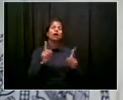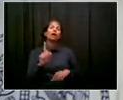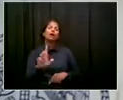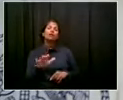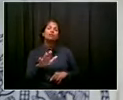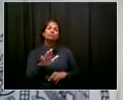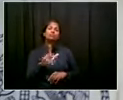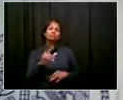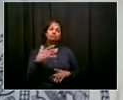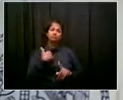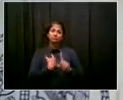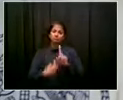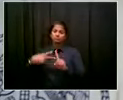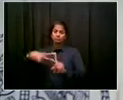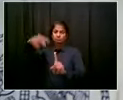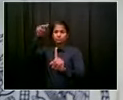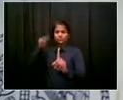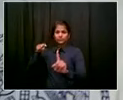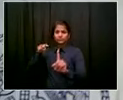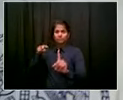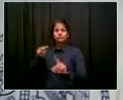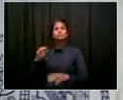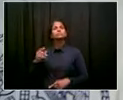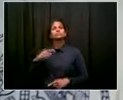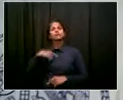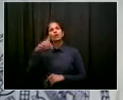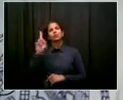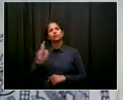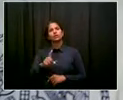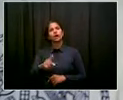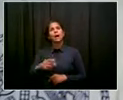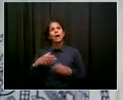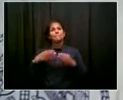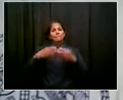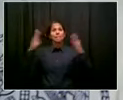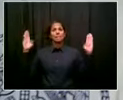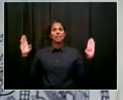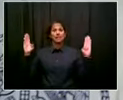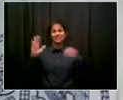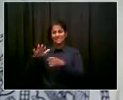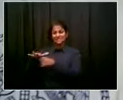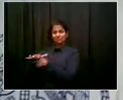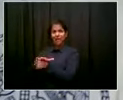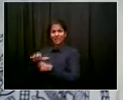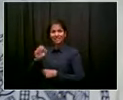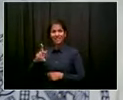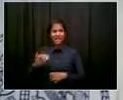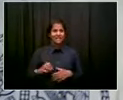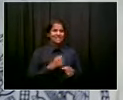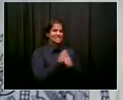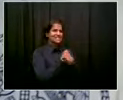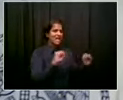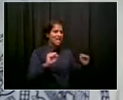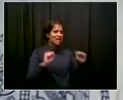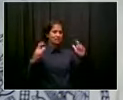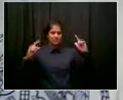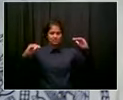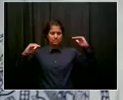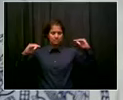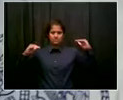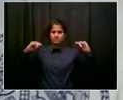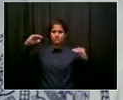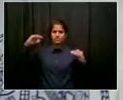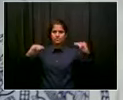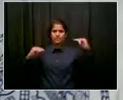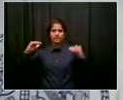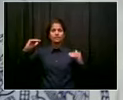appreciate your saying the public square and what is that balance um this is one of most open cities in the world and it will always be and it